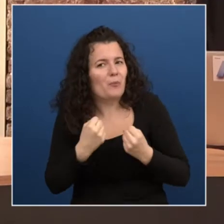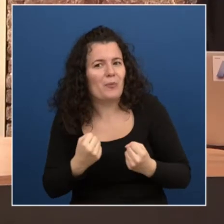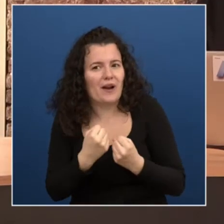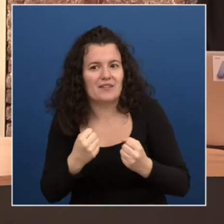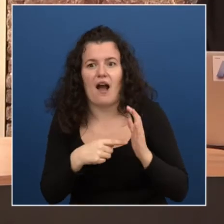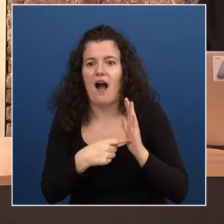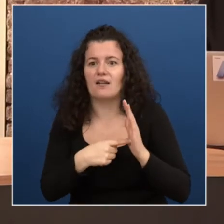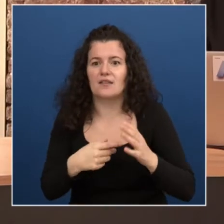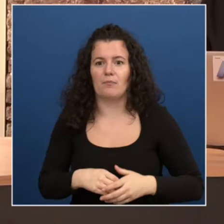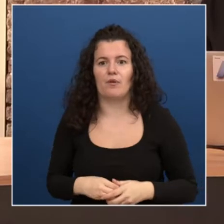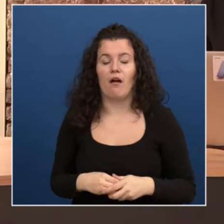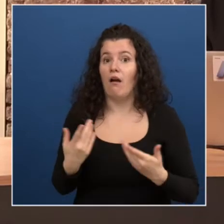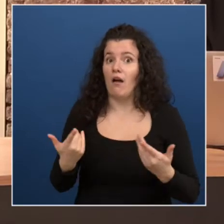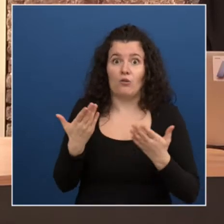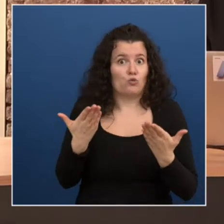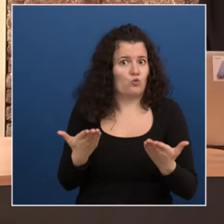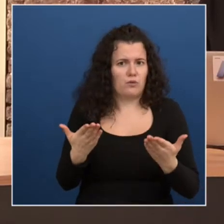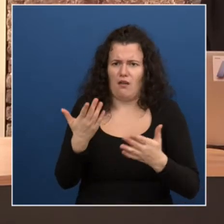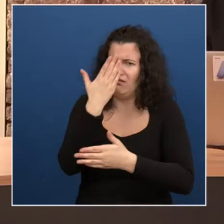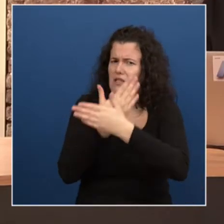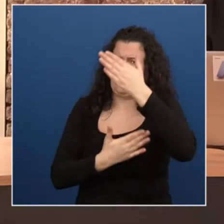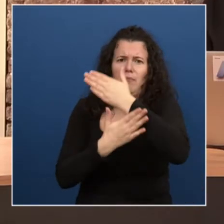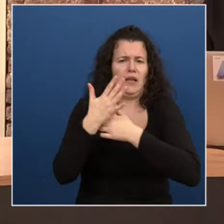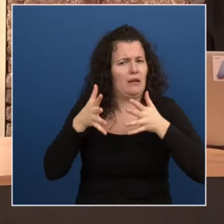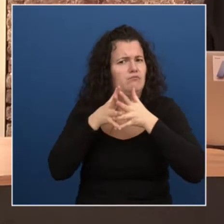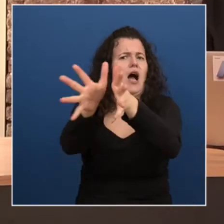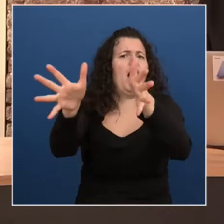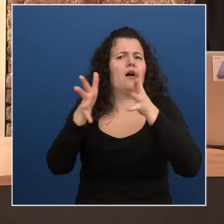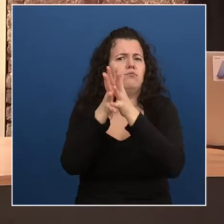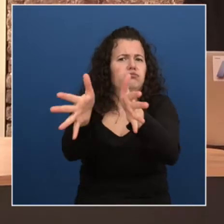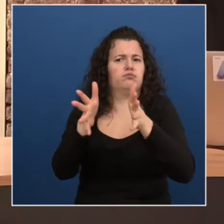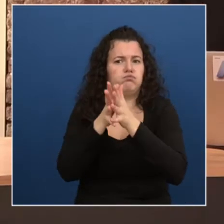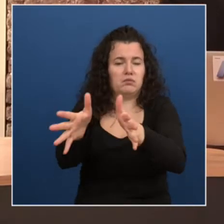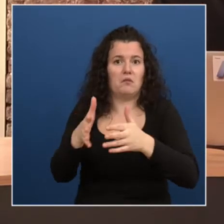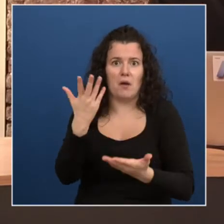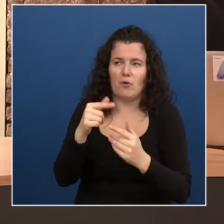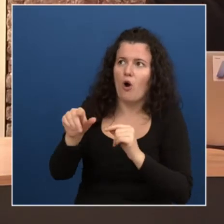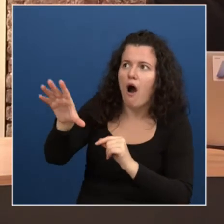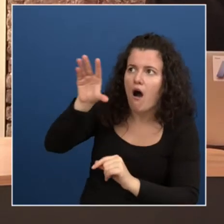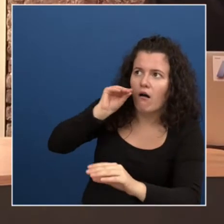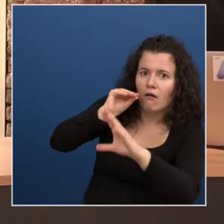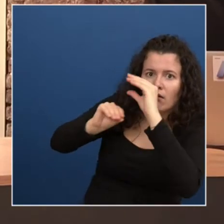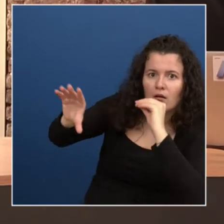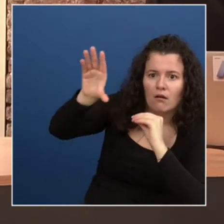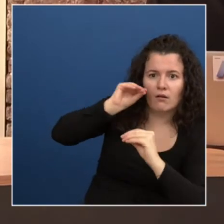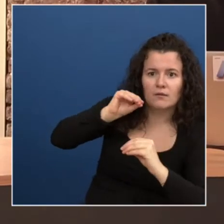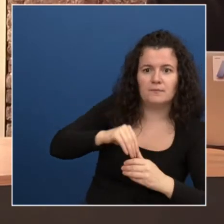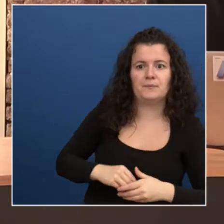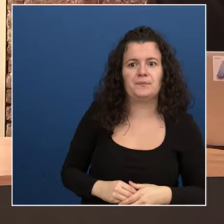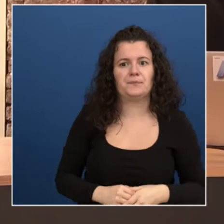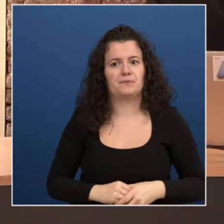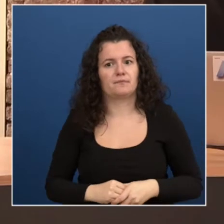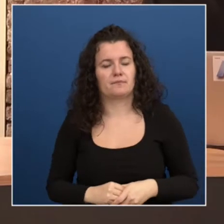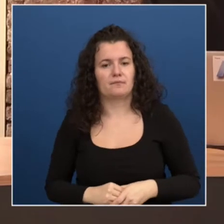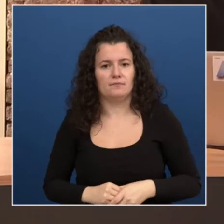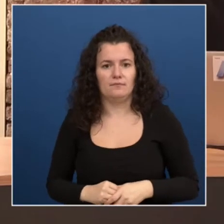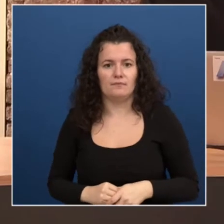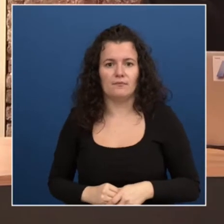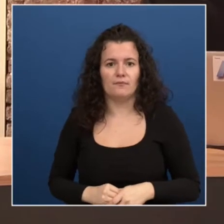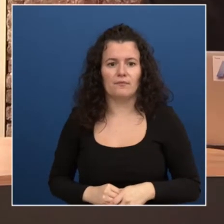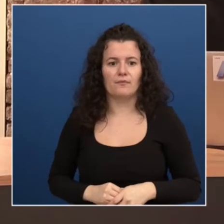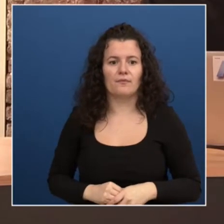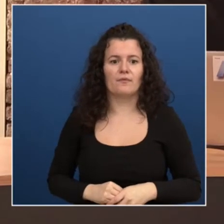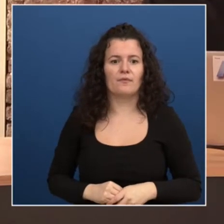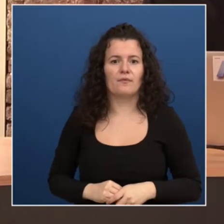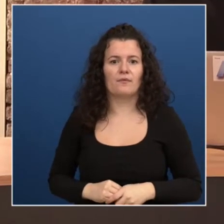about disabilities. You will see very technical things. I think it's one of the only not technical talks from today that I give.